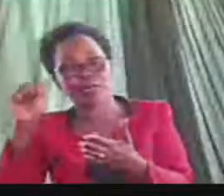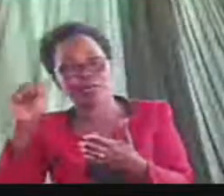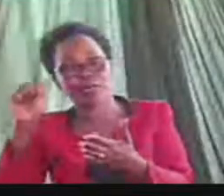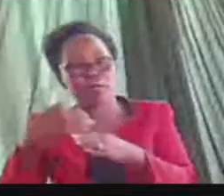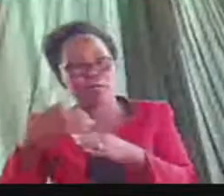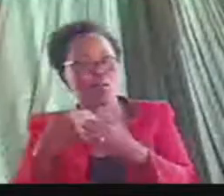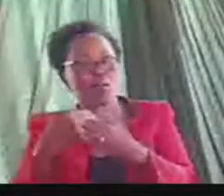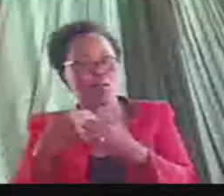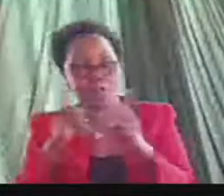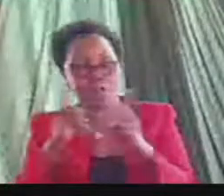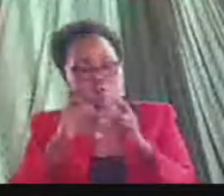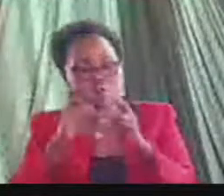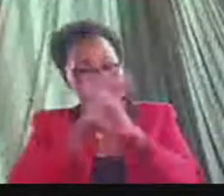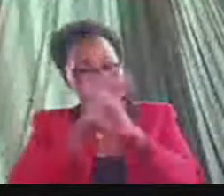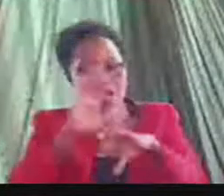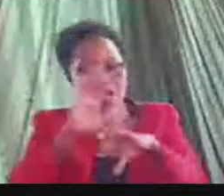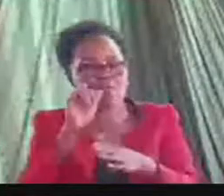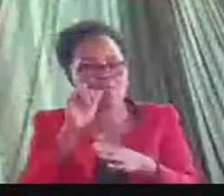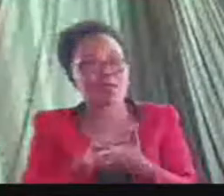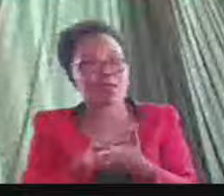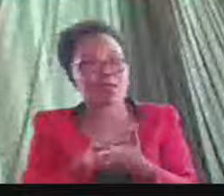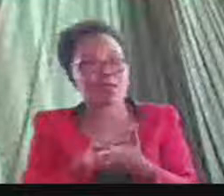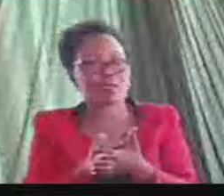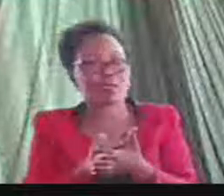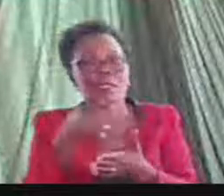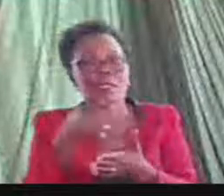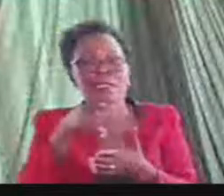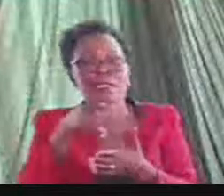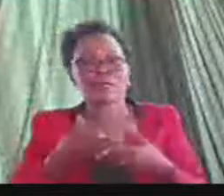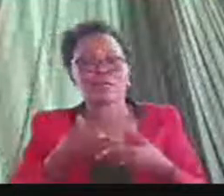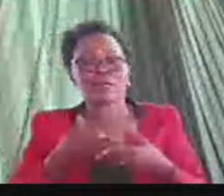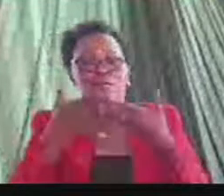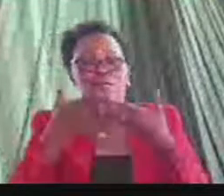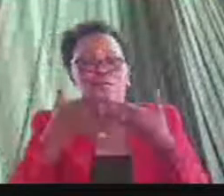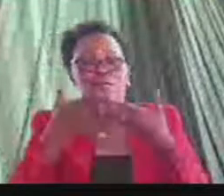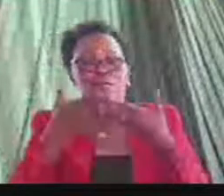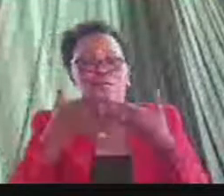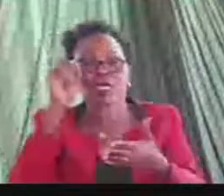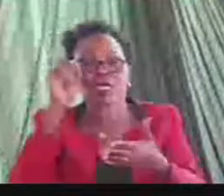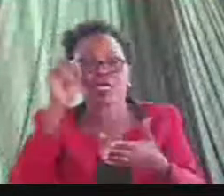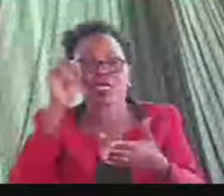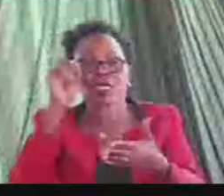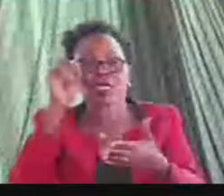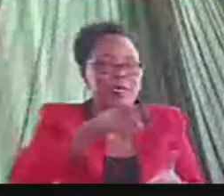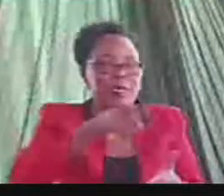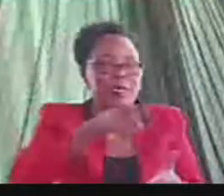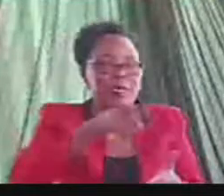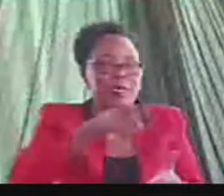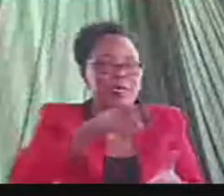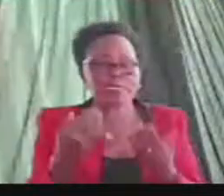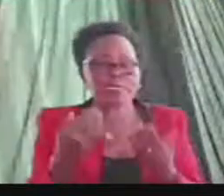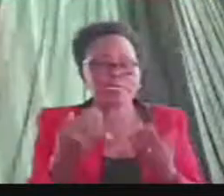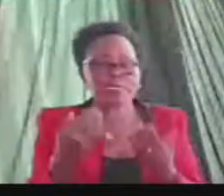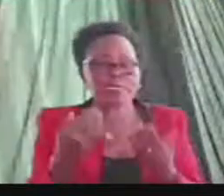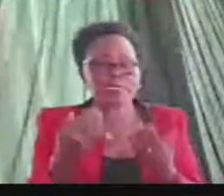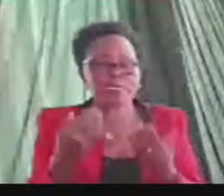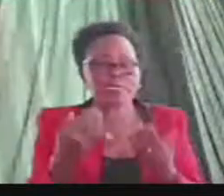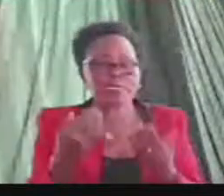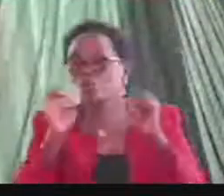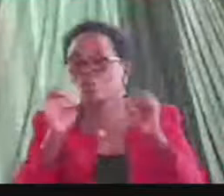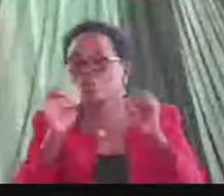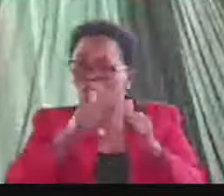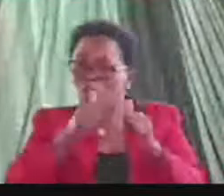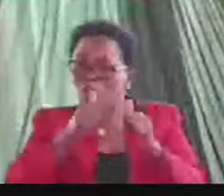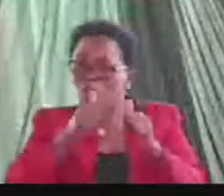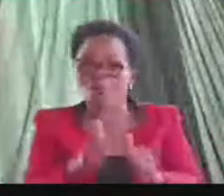this. He didn't issue mere demands and went to sleep. He would even follow it up for